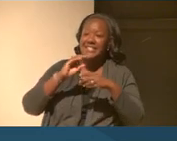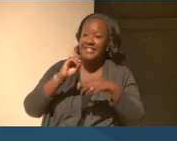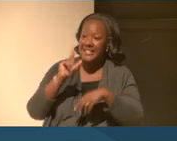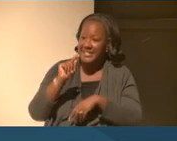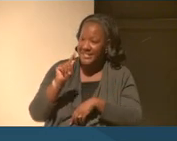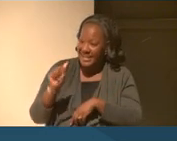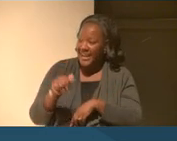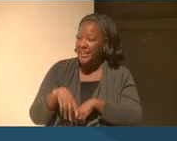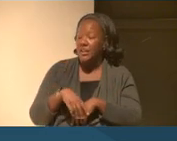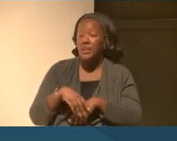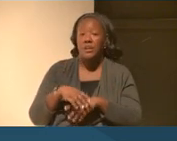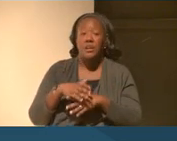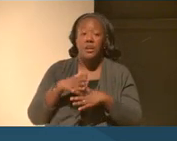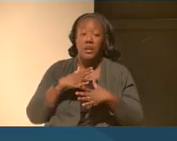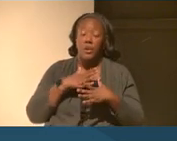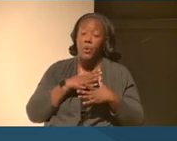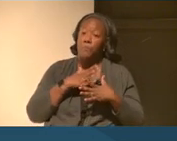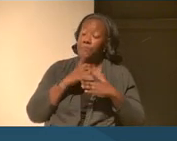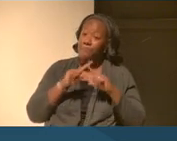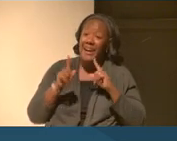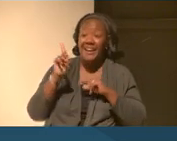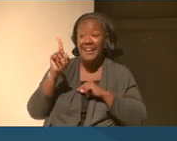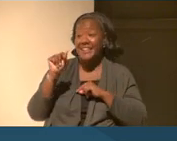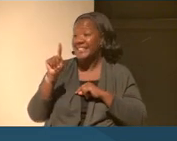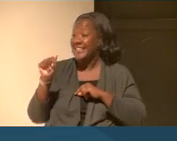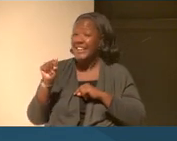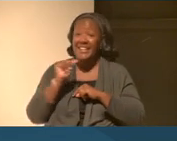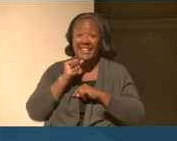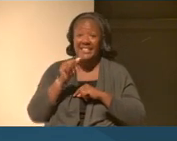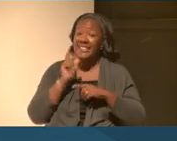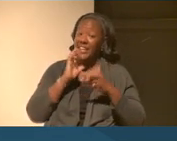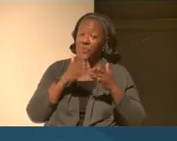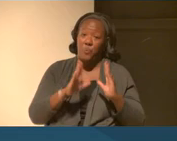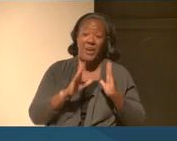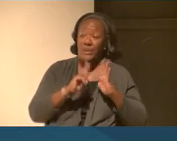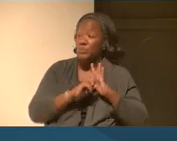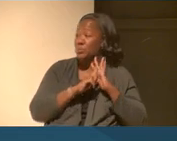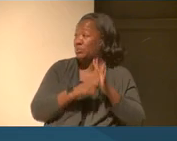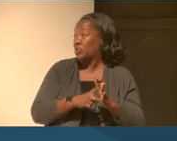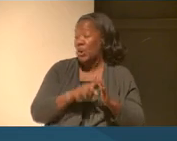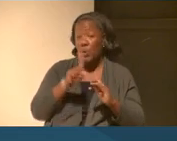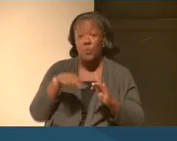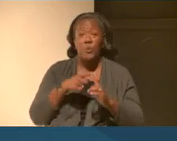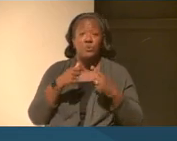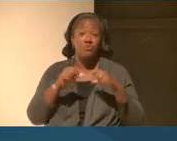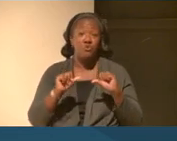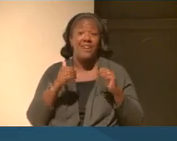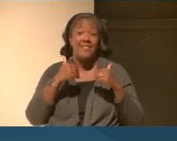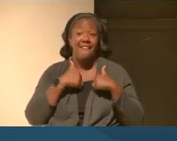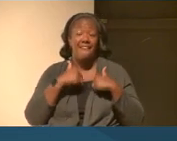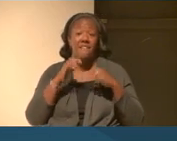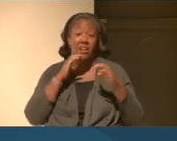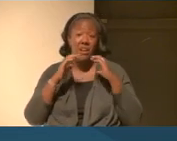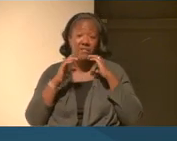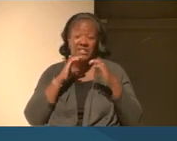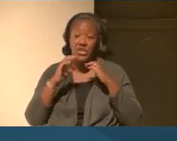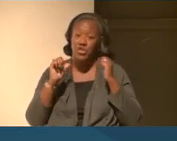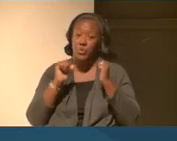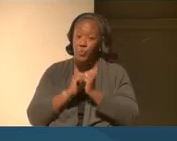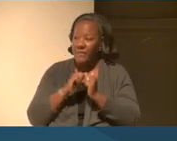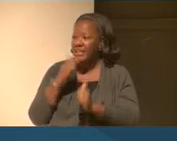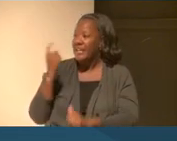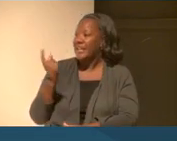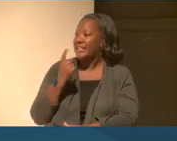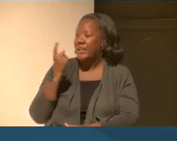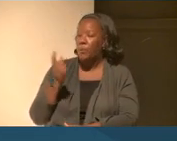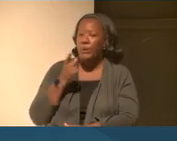data geeks. But data is not the way to start when you're trying to have a conversation about climate change with somebody who's